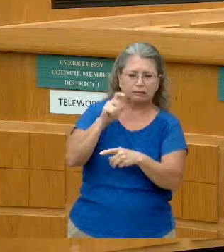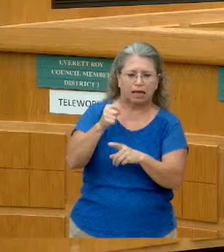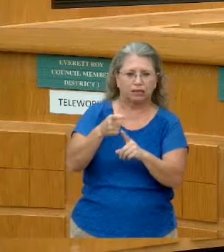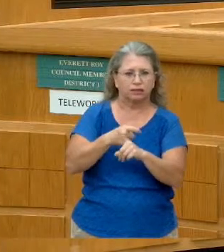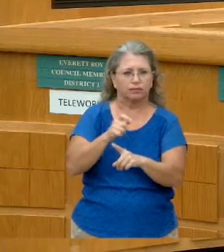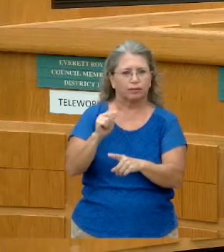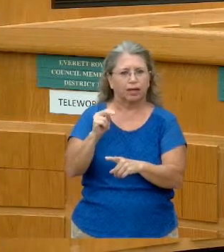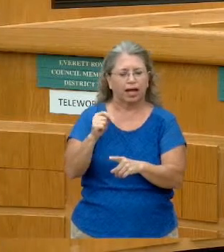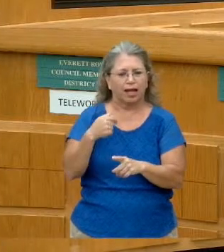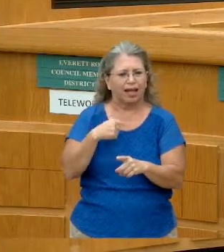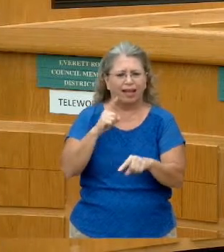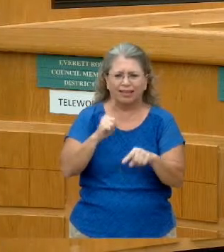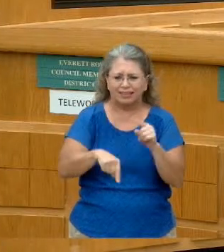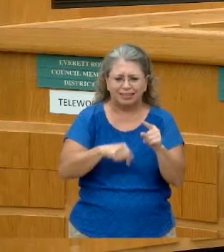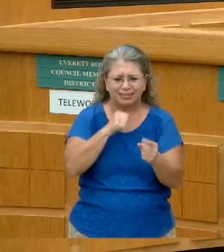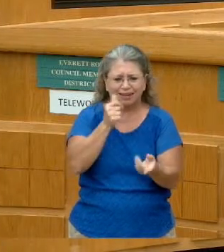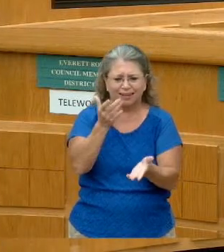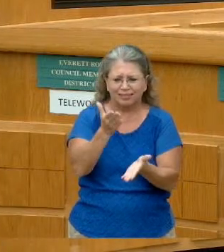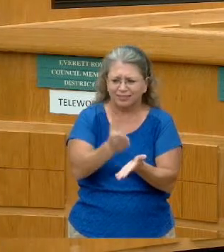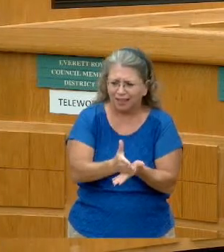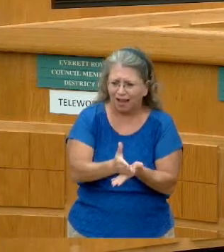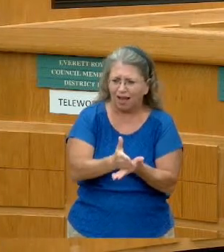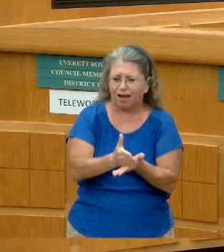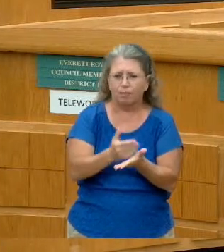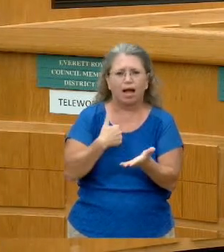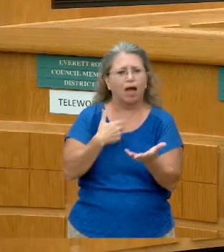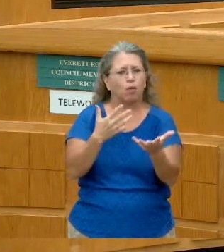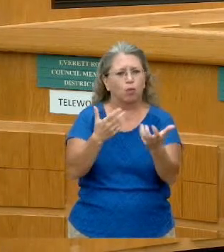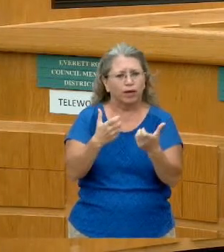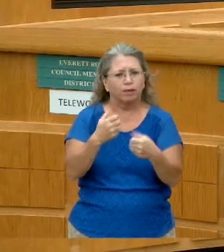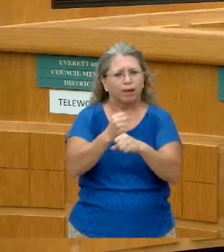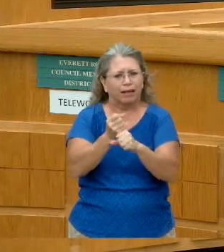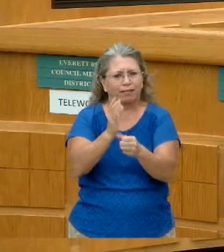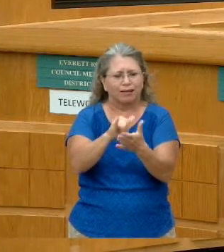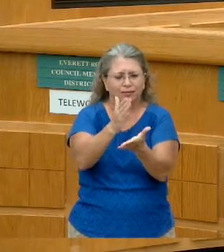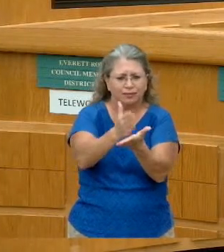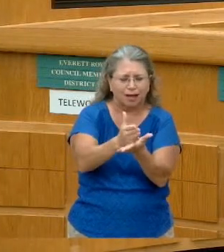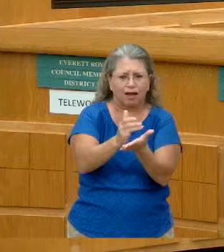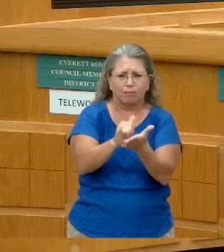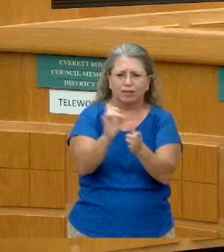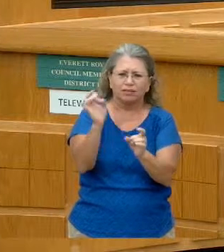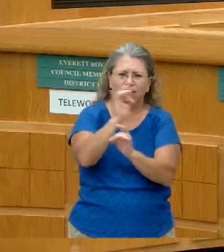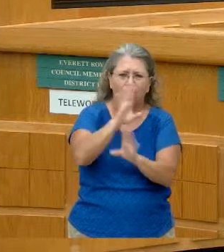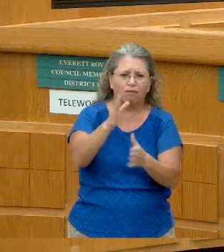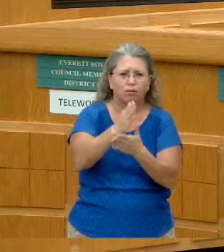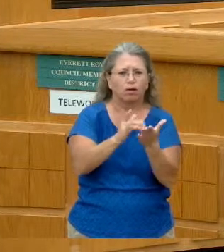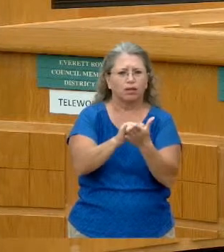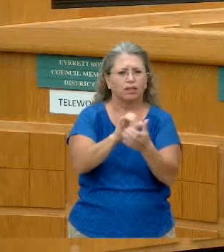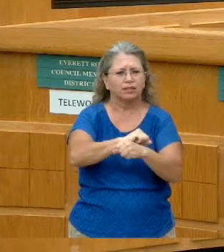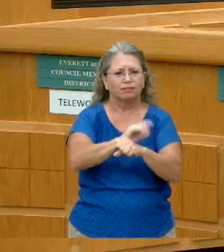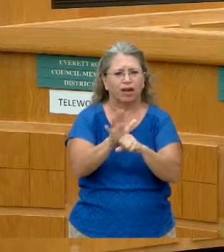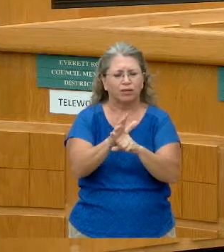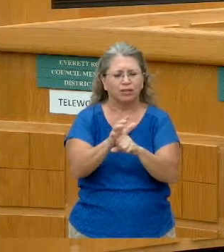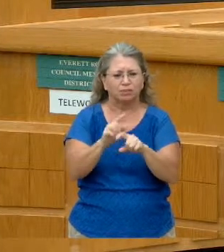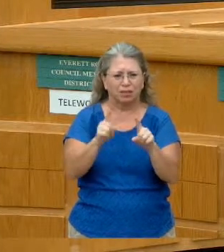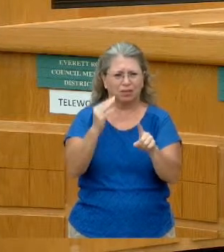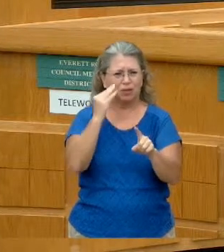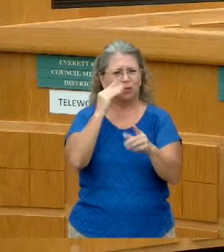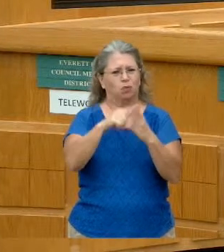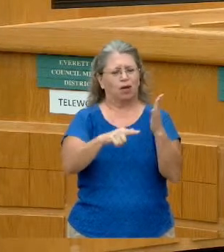because that is the tragedy of this virus. It is so real. And you know what? In a strange